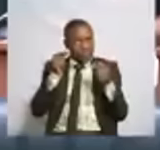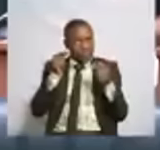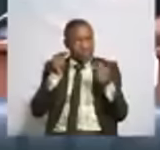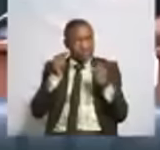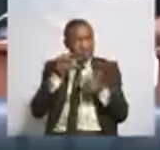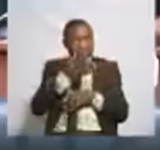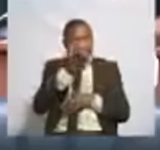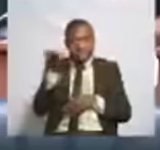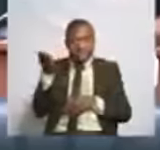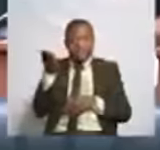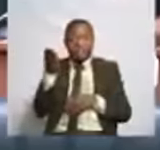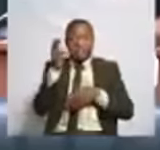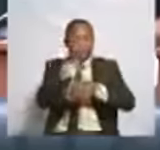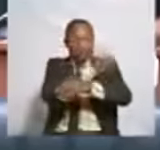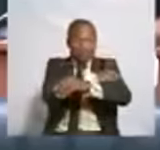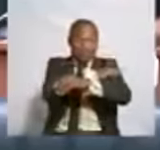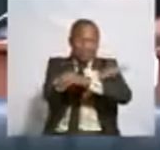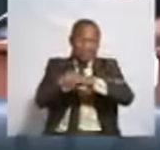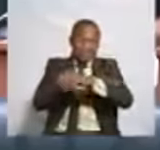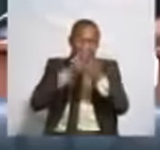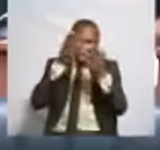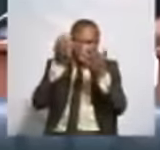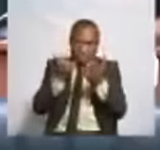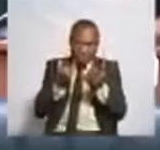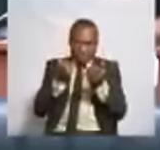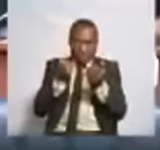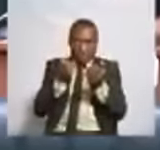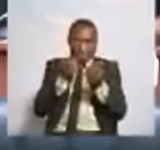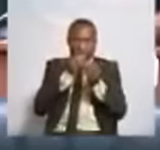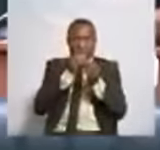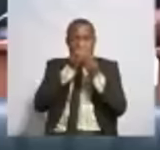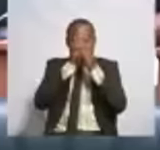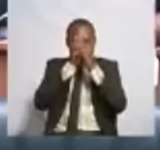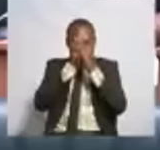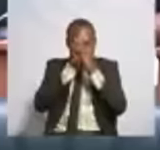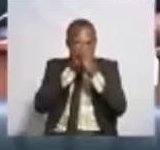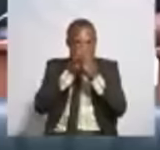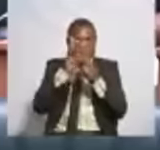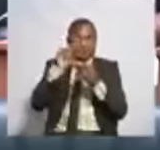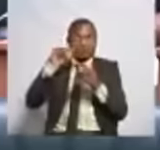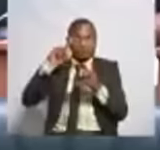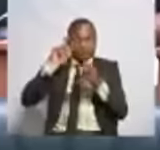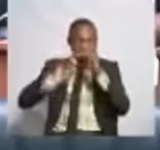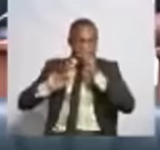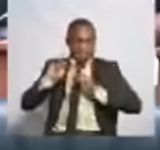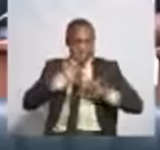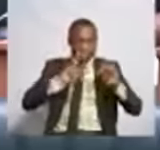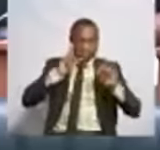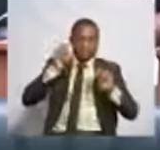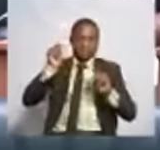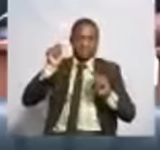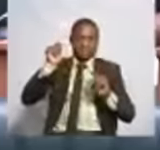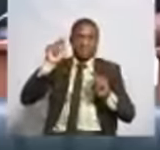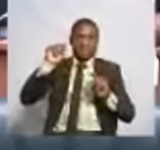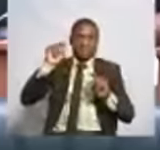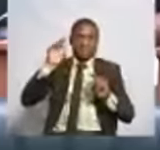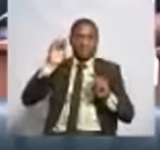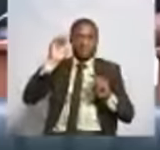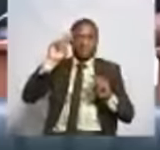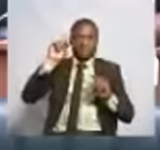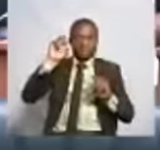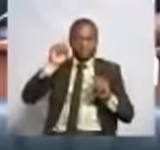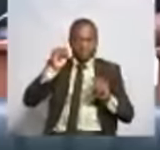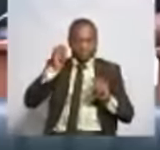are referral hospitals. I want the Member of Parliament for Kamfinsa to understand in debating this motion what we,